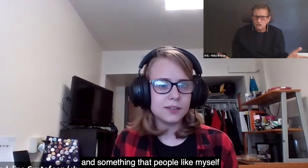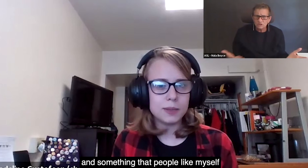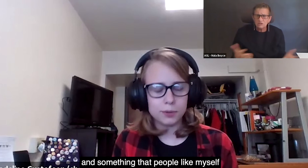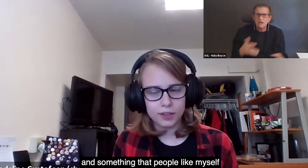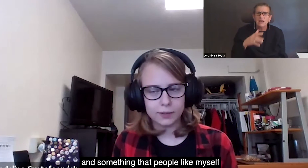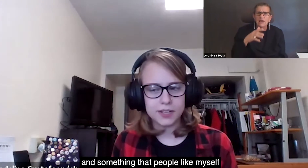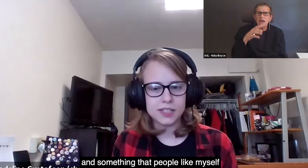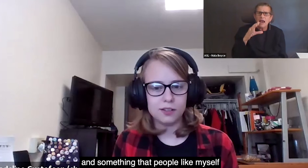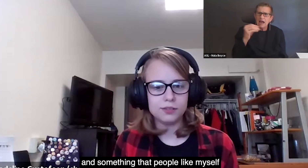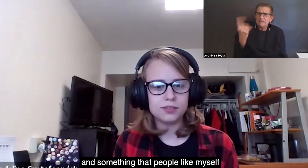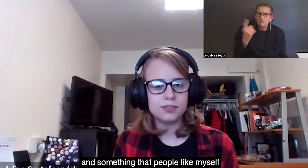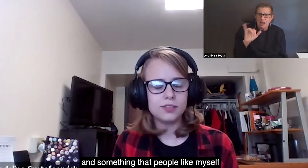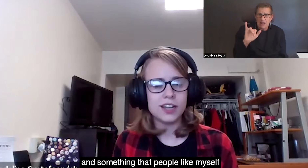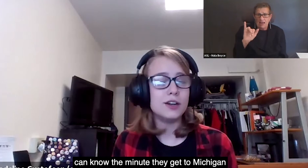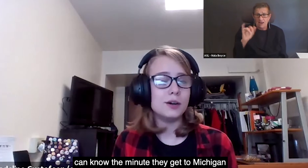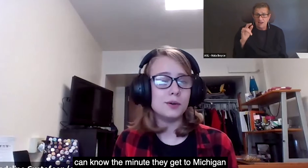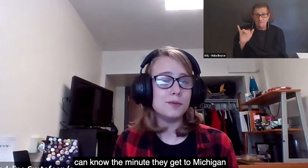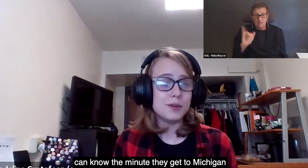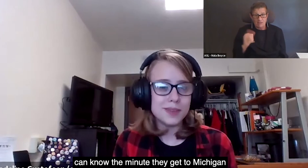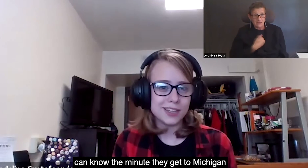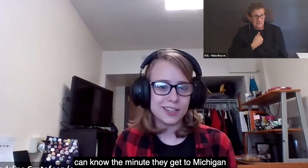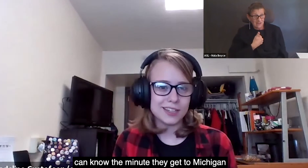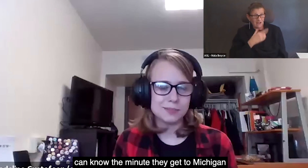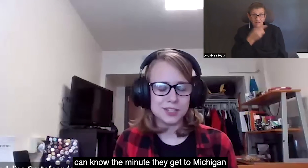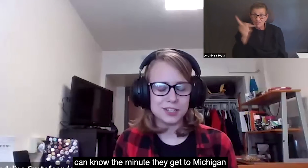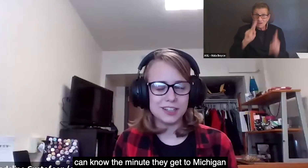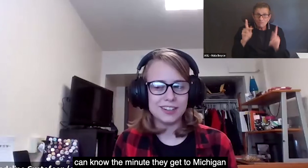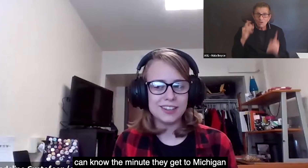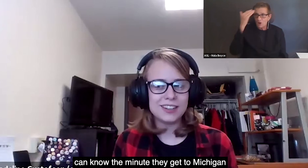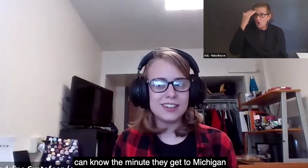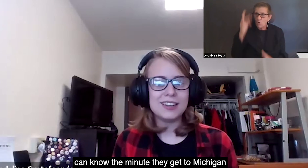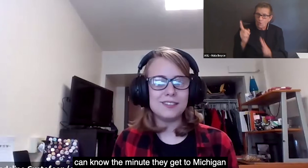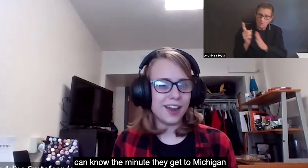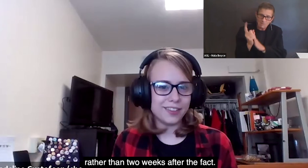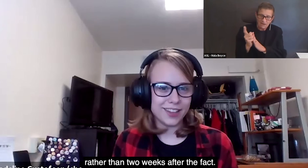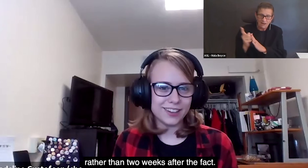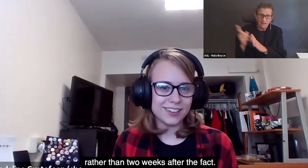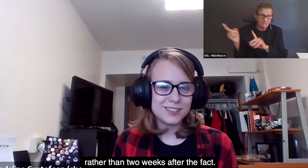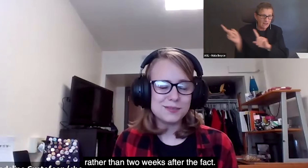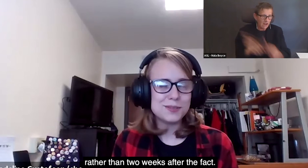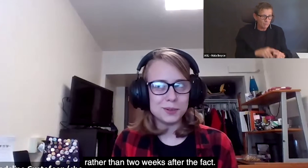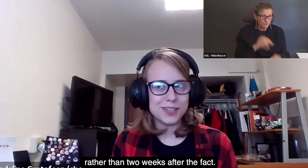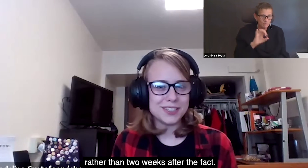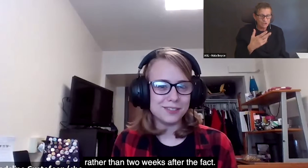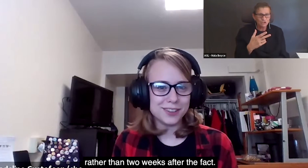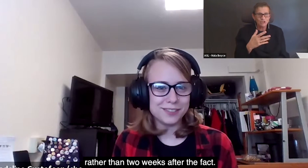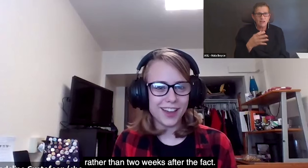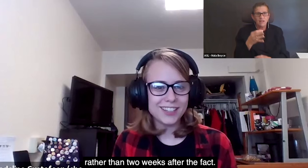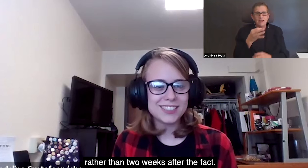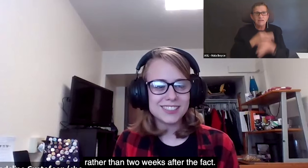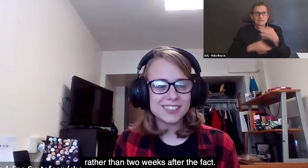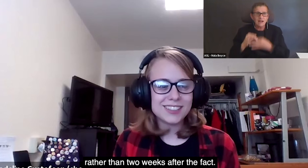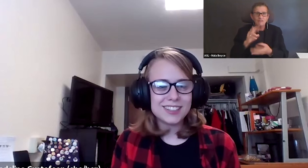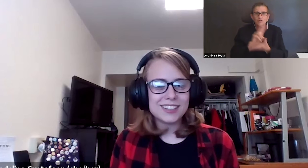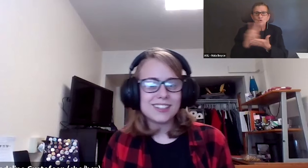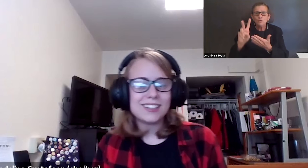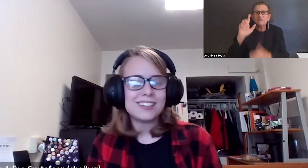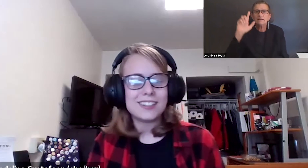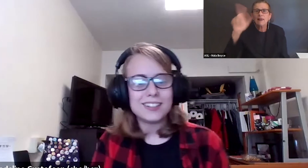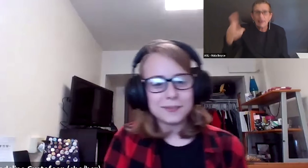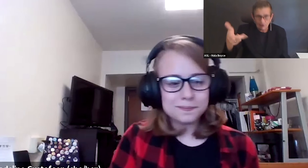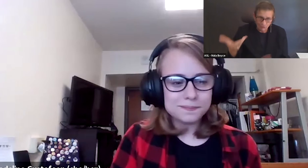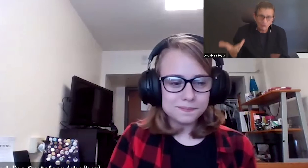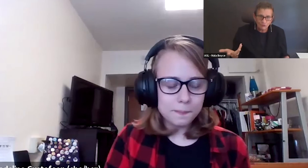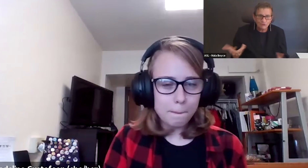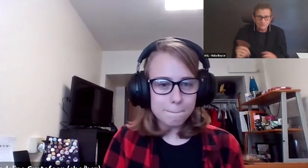something that people like myself can know the minute they get to Michigan, rather than 2 weeks after the fact.